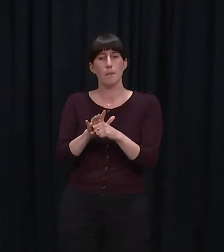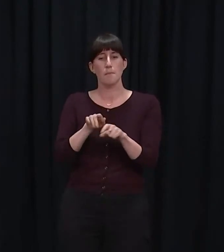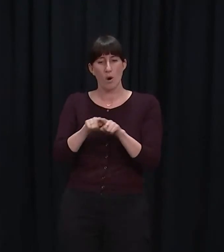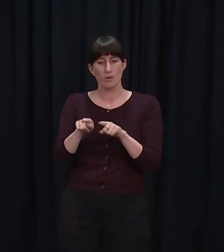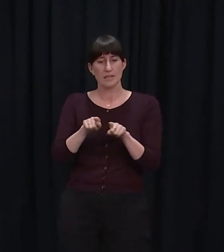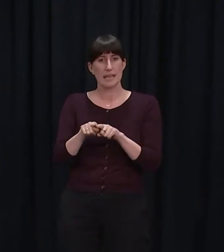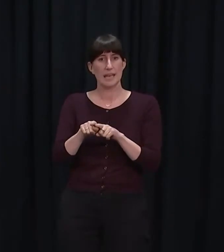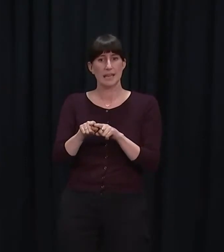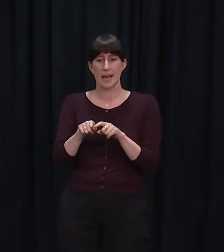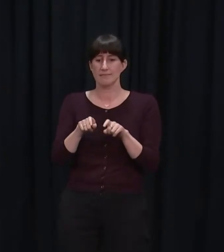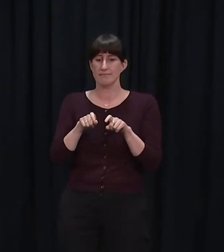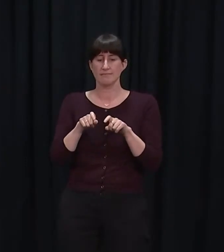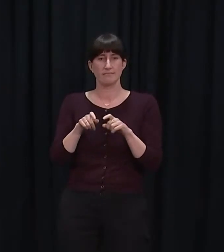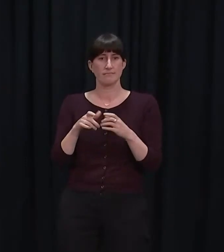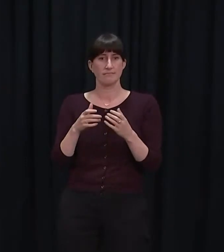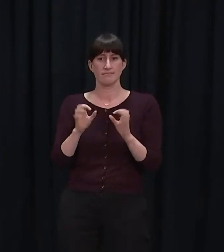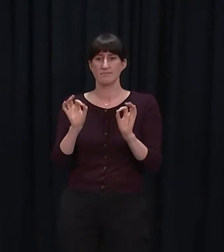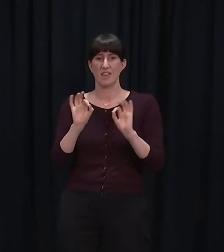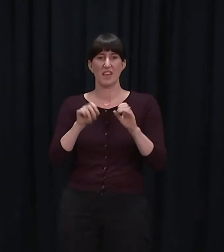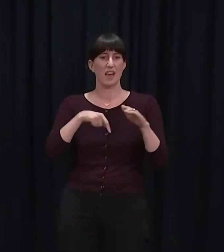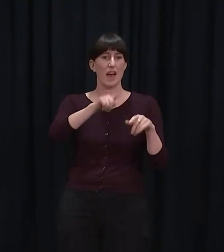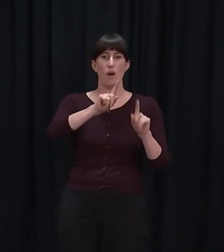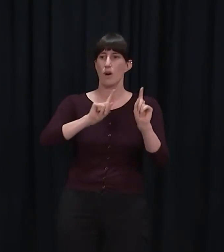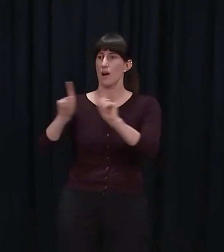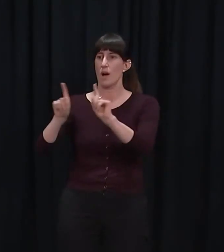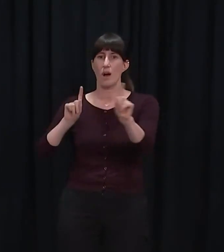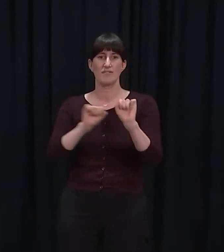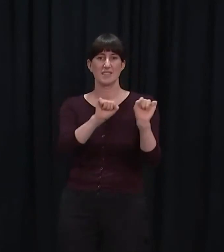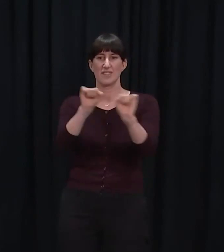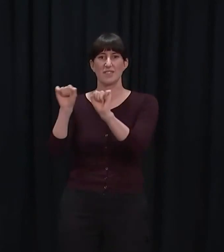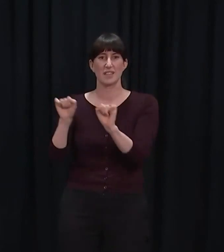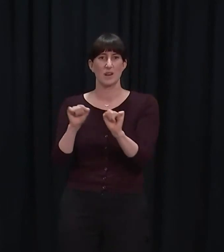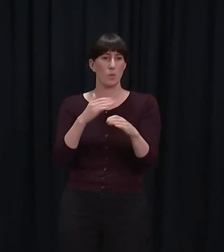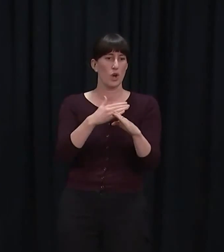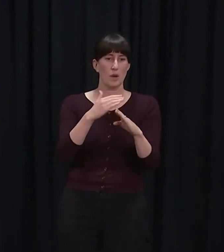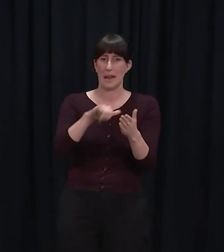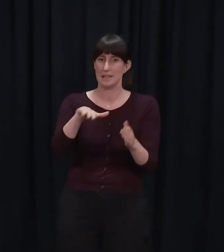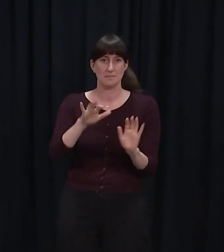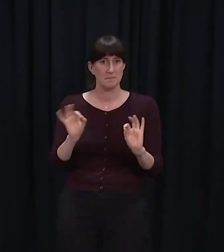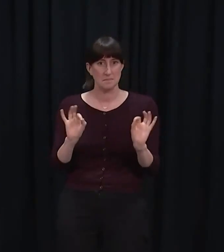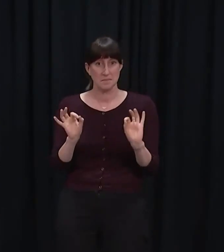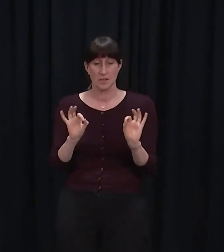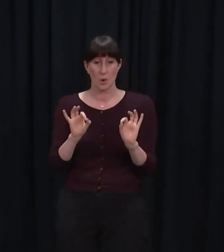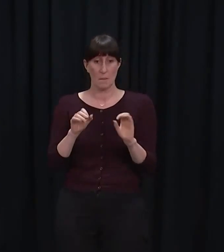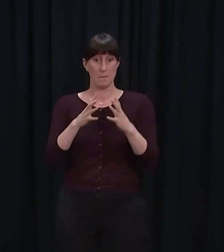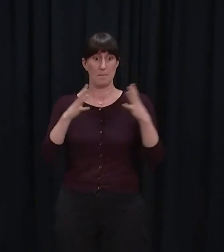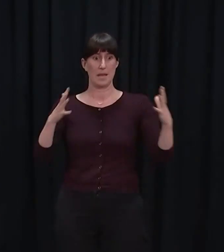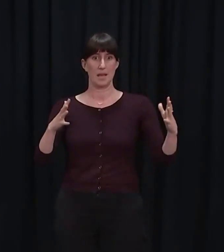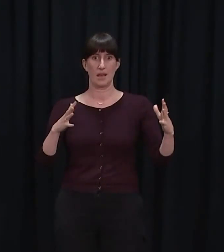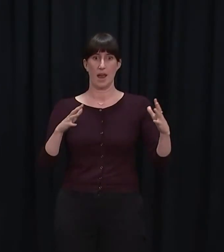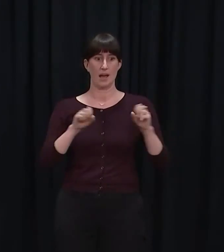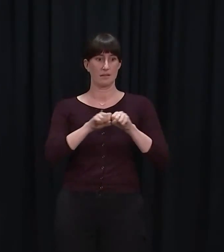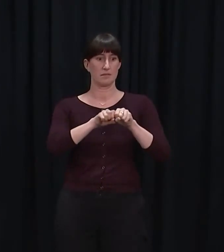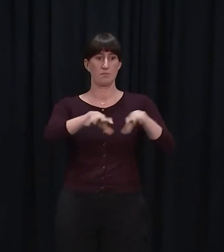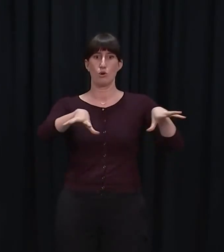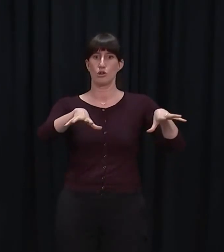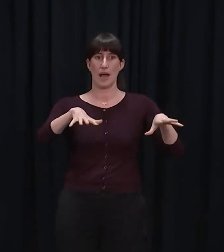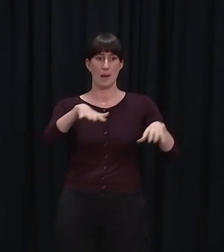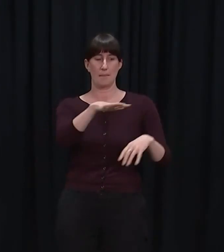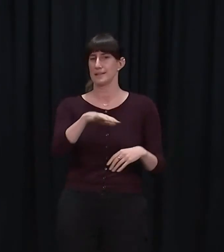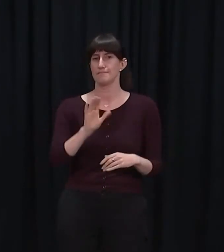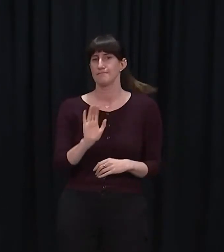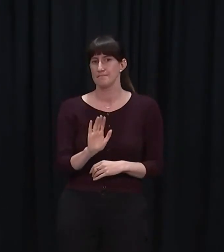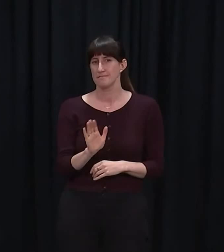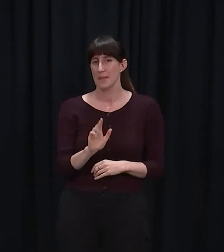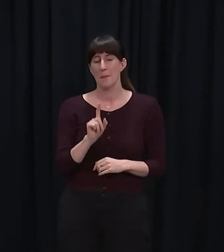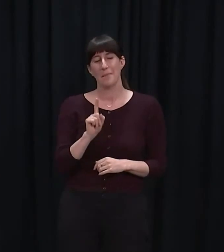as workplaces. This means it's unlikely to have had significant or major exposure events, but we're not yet comfortable to drop the